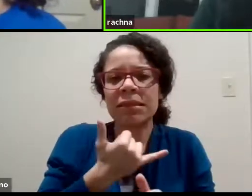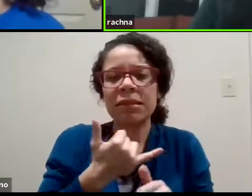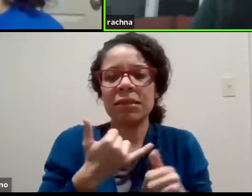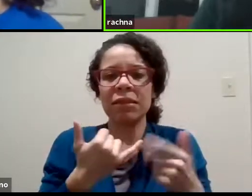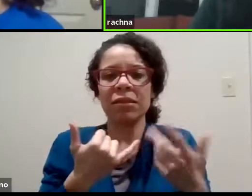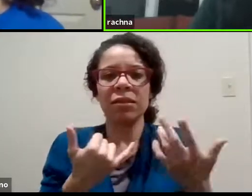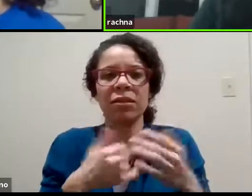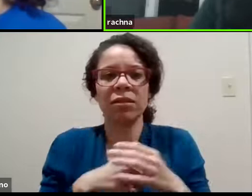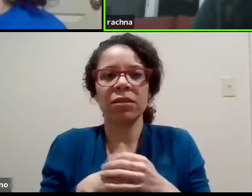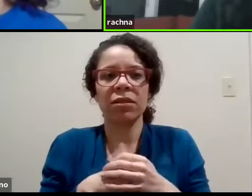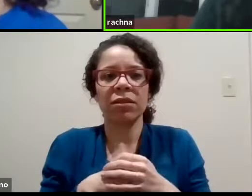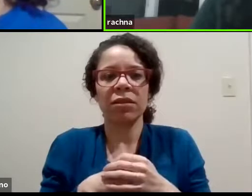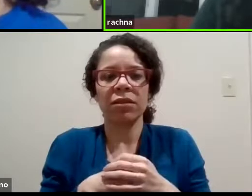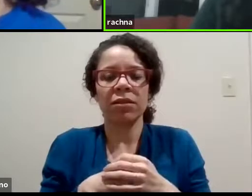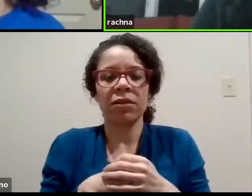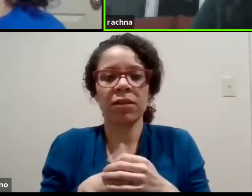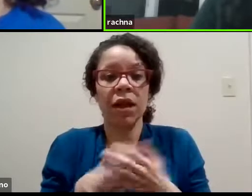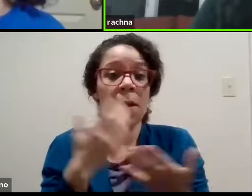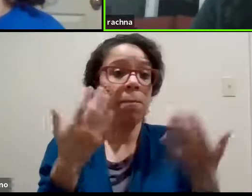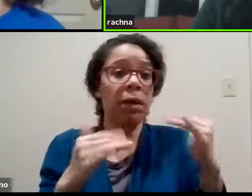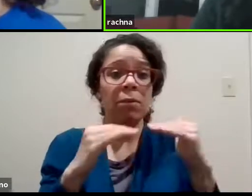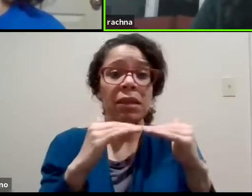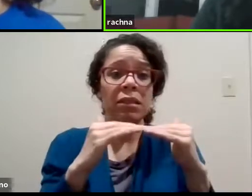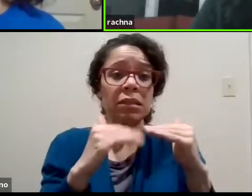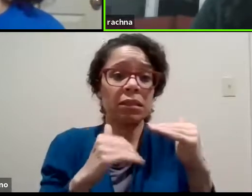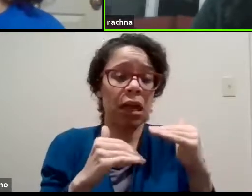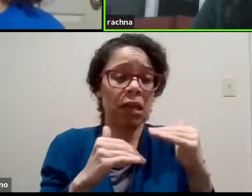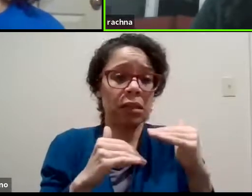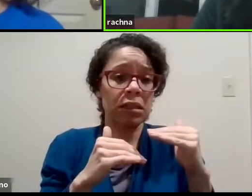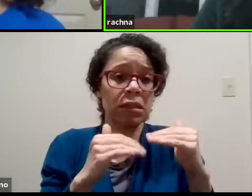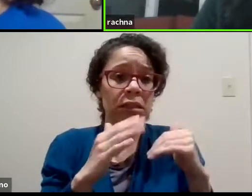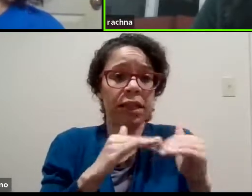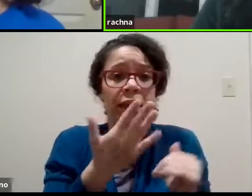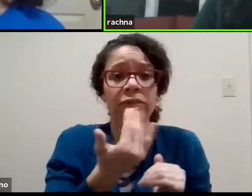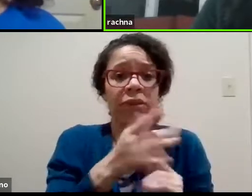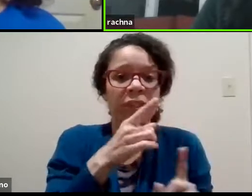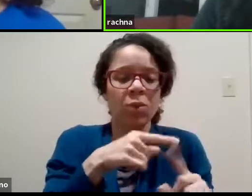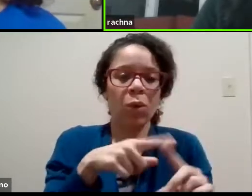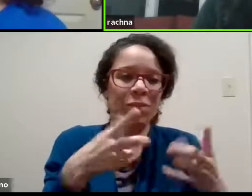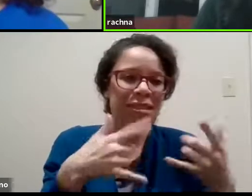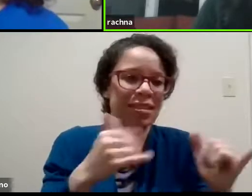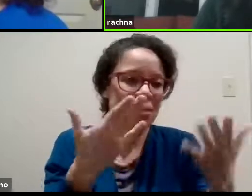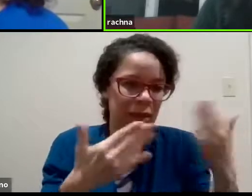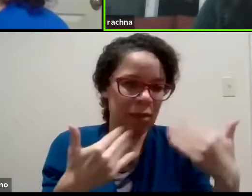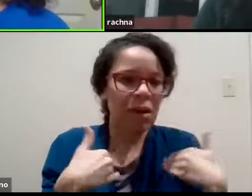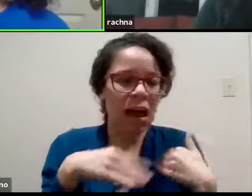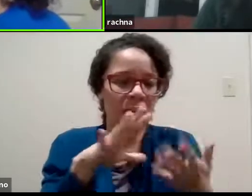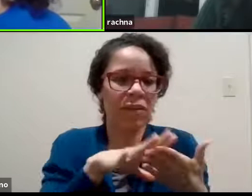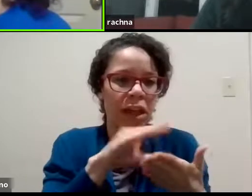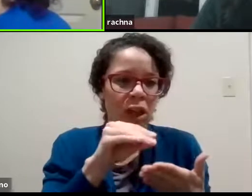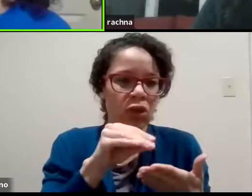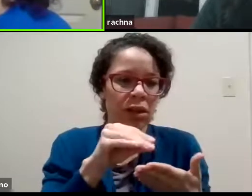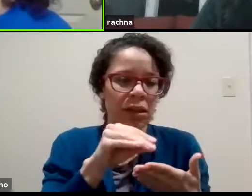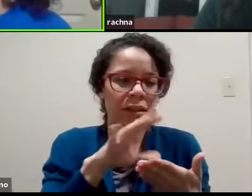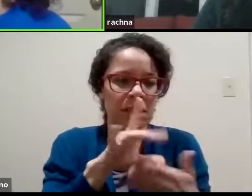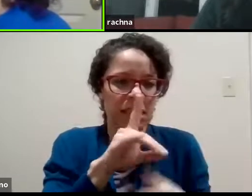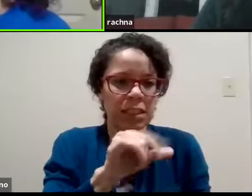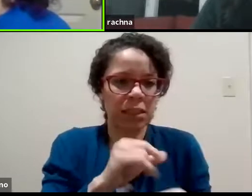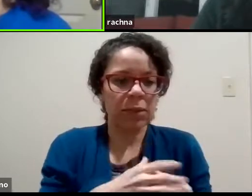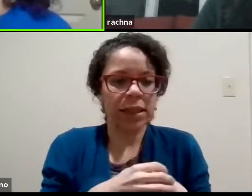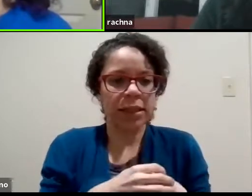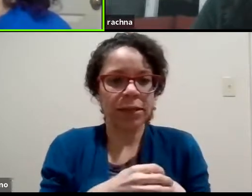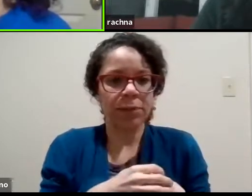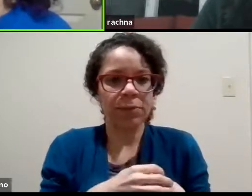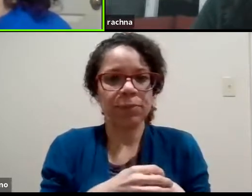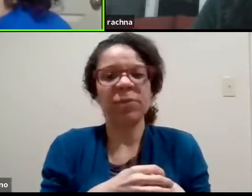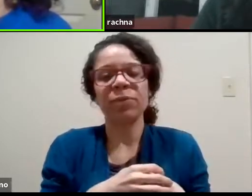It might be less than 15 points, and they might still have a learning disability. So we have somebody